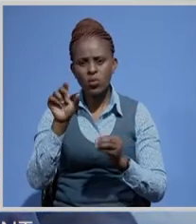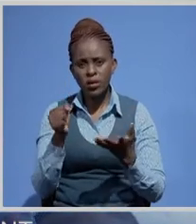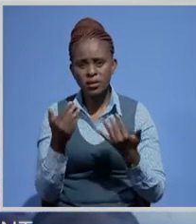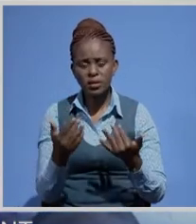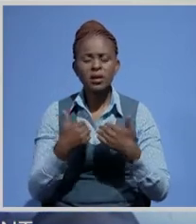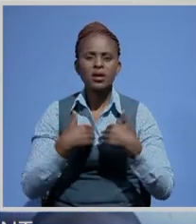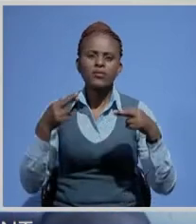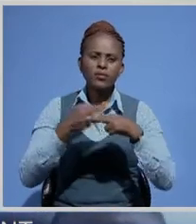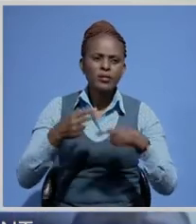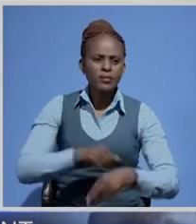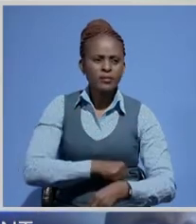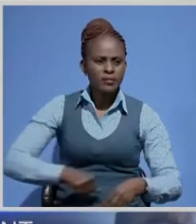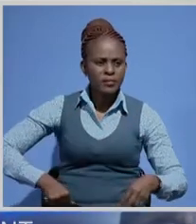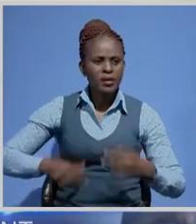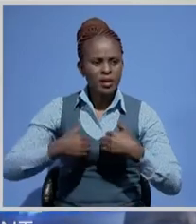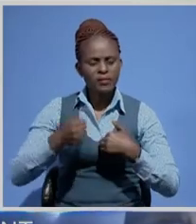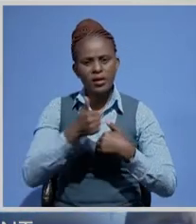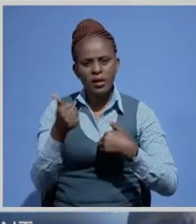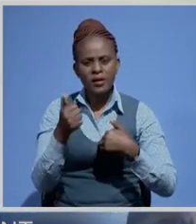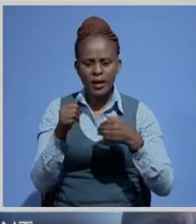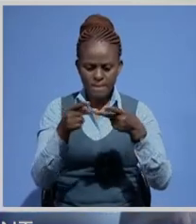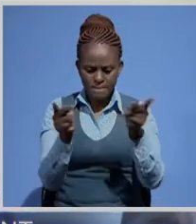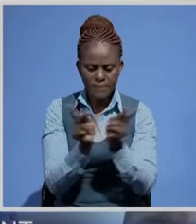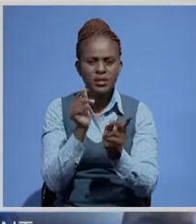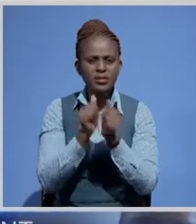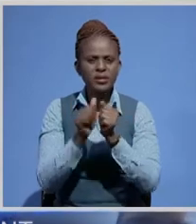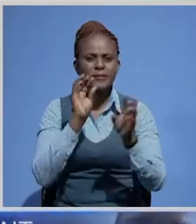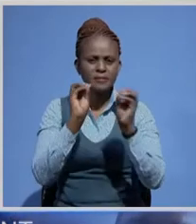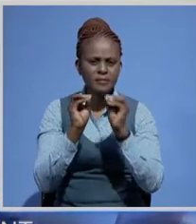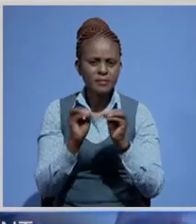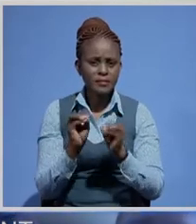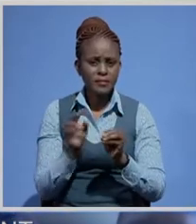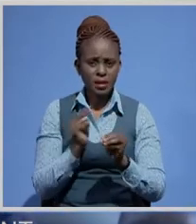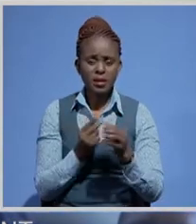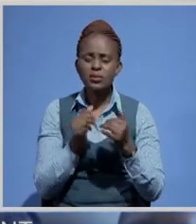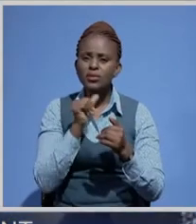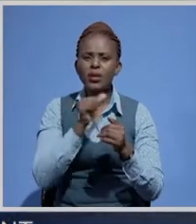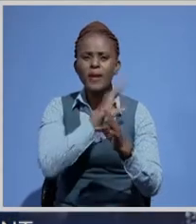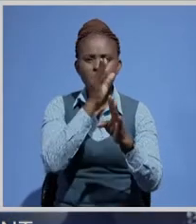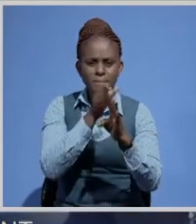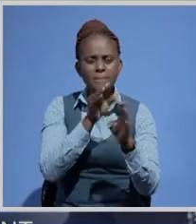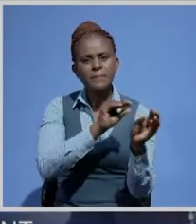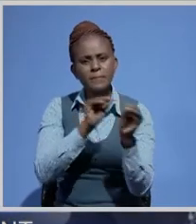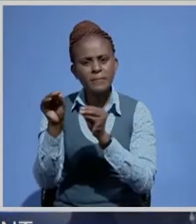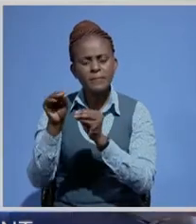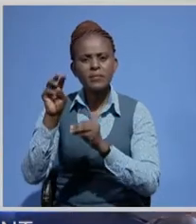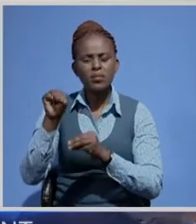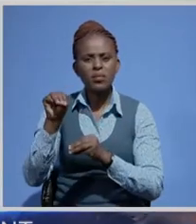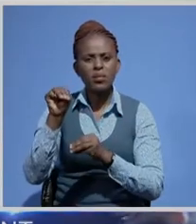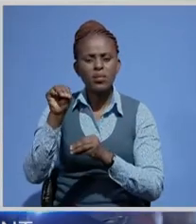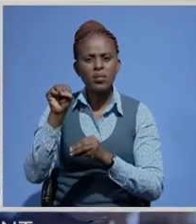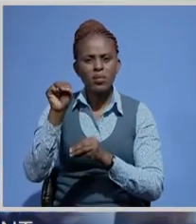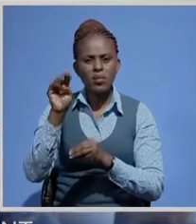ward, and some other rehabilitated facilities there. So we'll no longer be referring cesarean sections to Mbereshi, we'll be doing them right there.